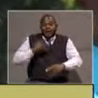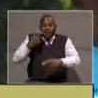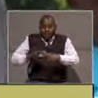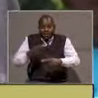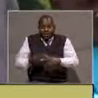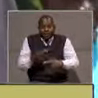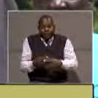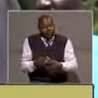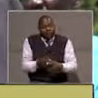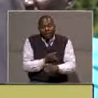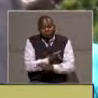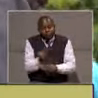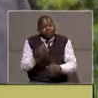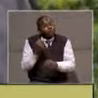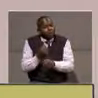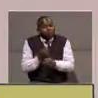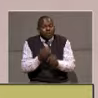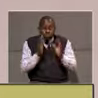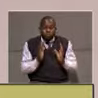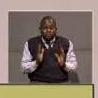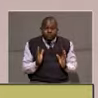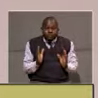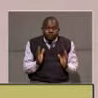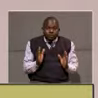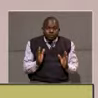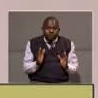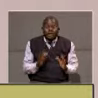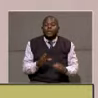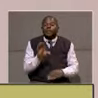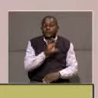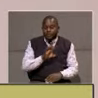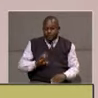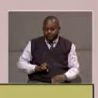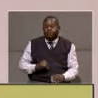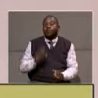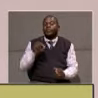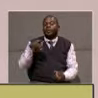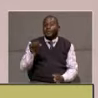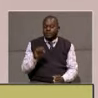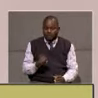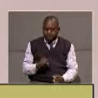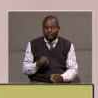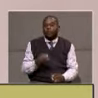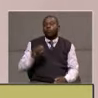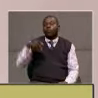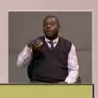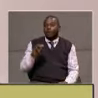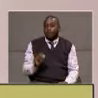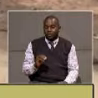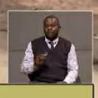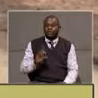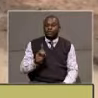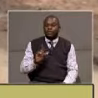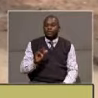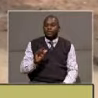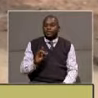must not compromise work. The representative of the permanent secretary at the office of the prime minister, Daudi